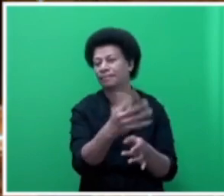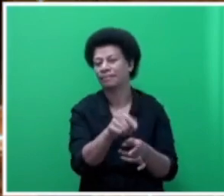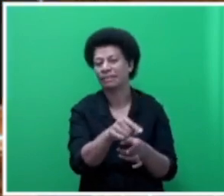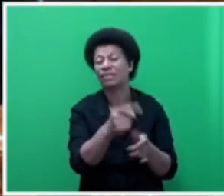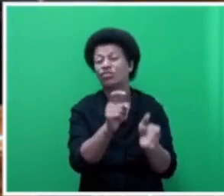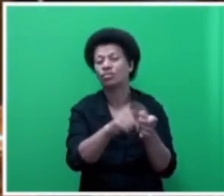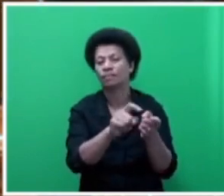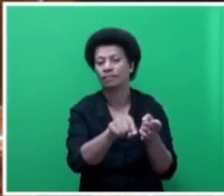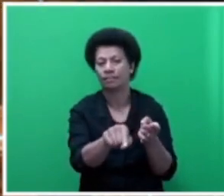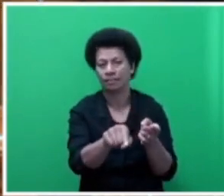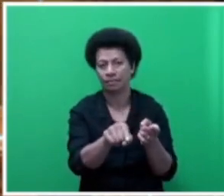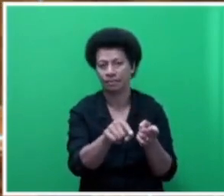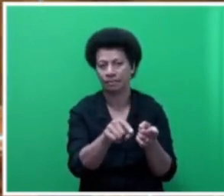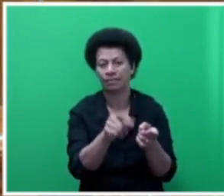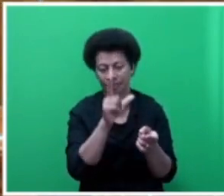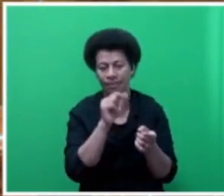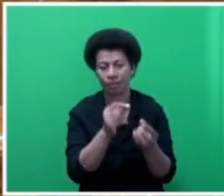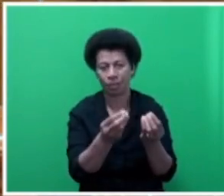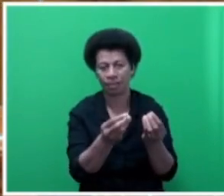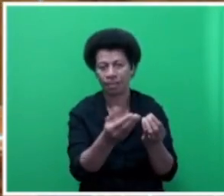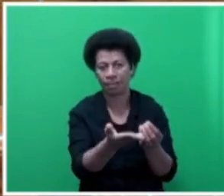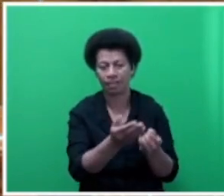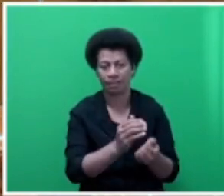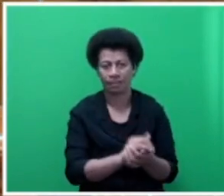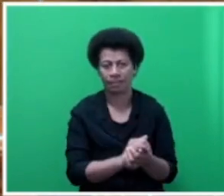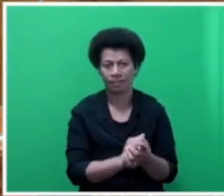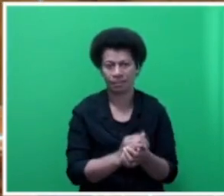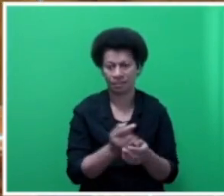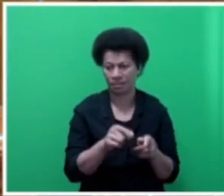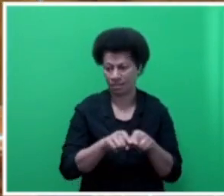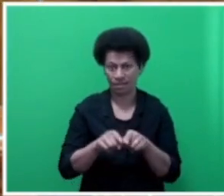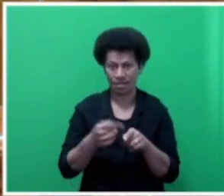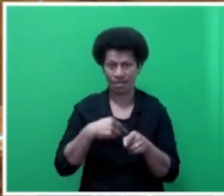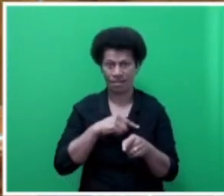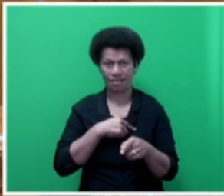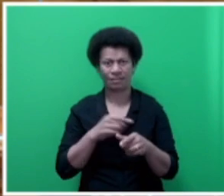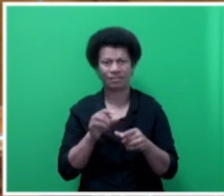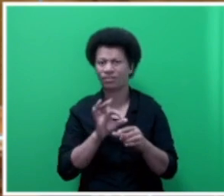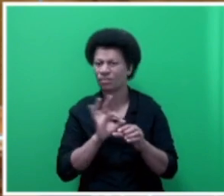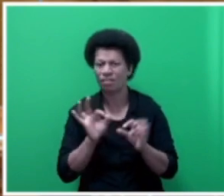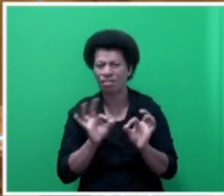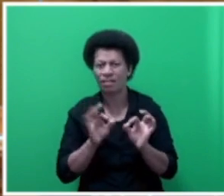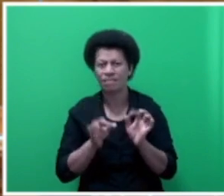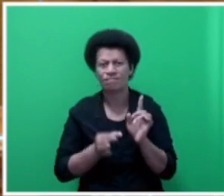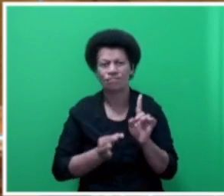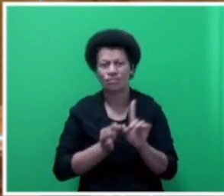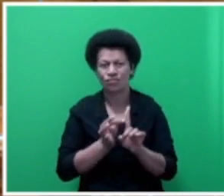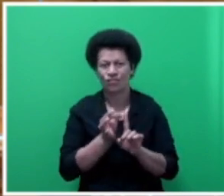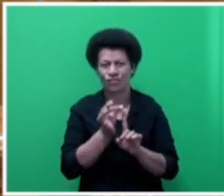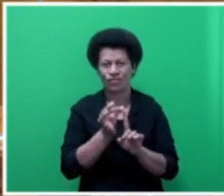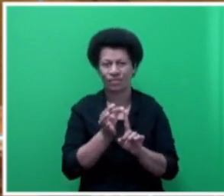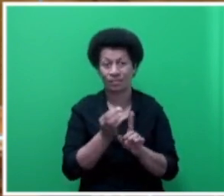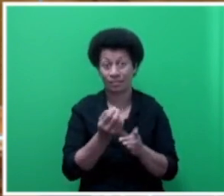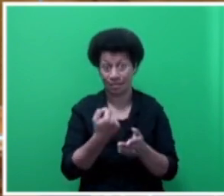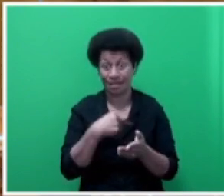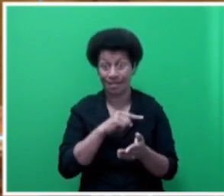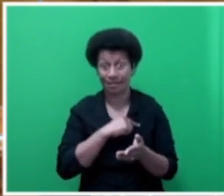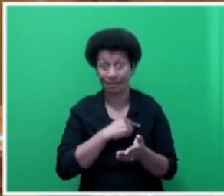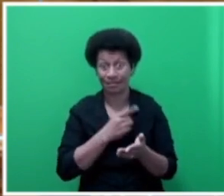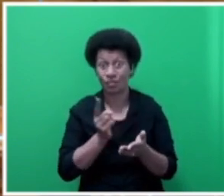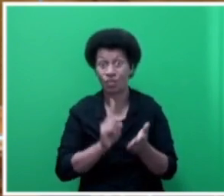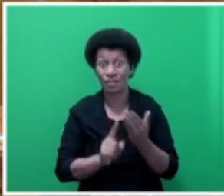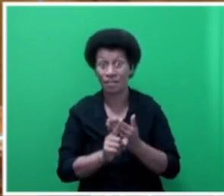cheap and reliable. It is unfortunate that we have not improved our port facilities in order to be more cost effective and become